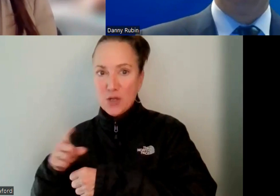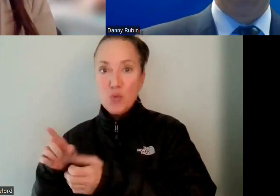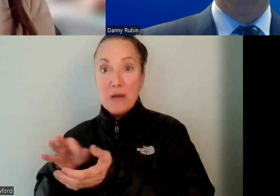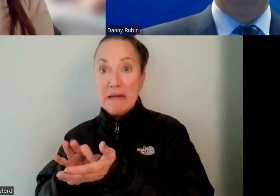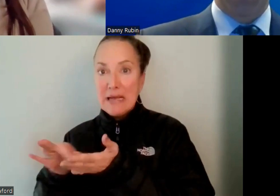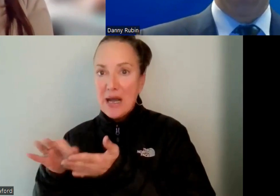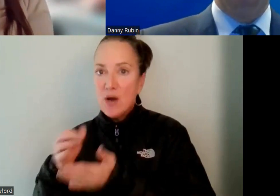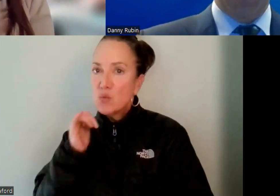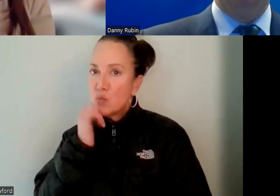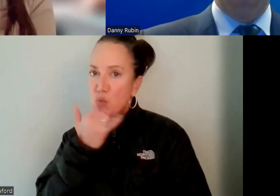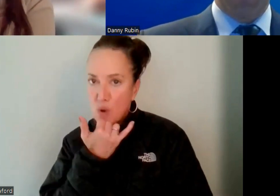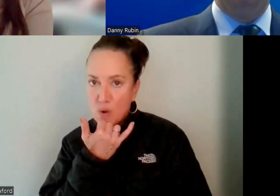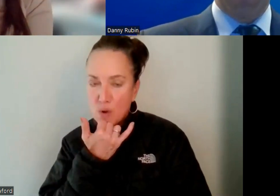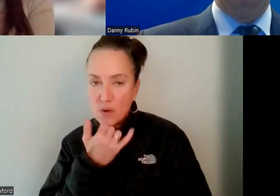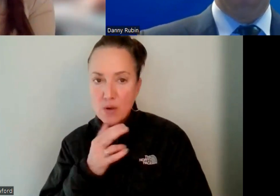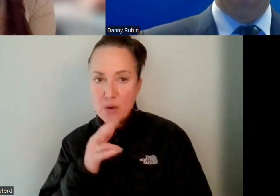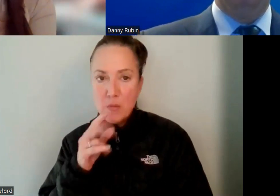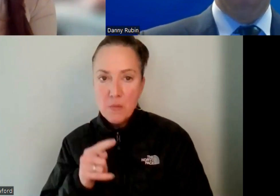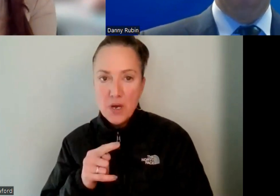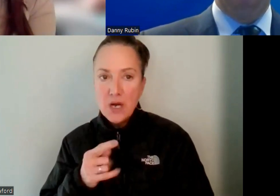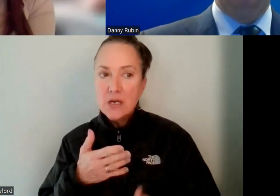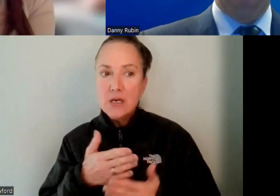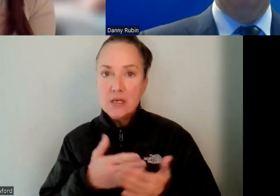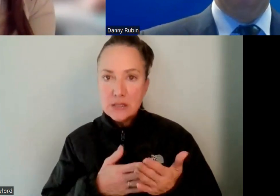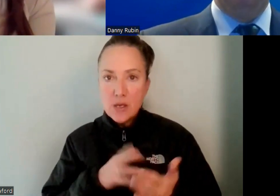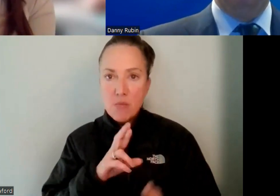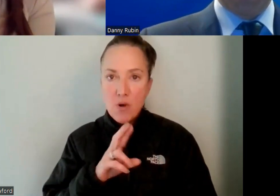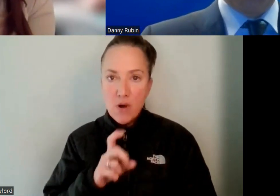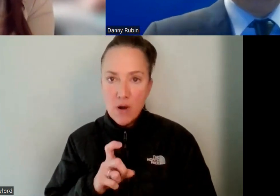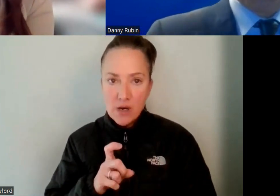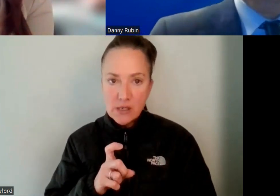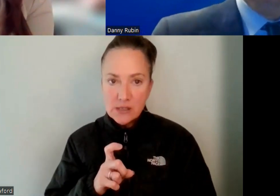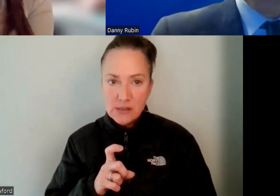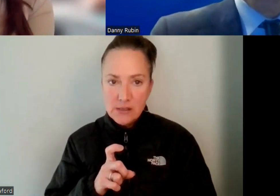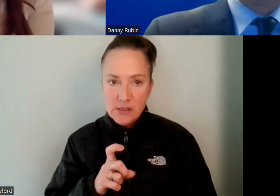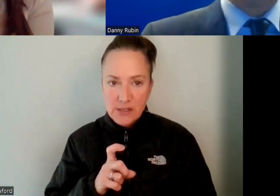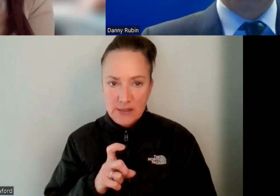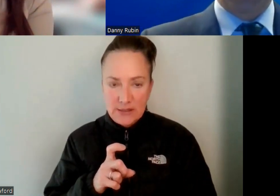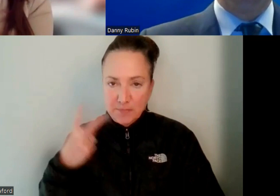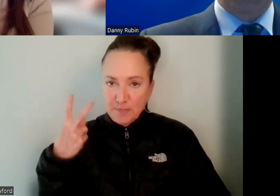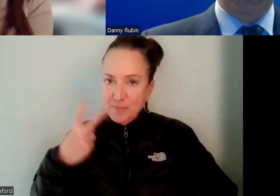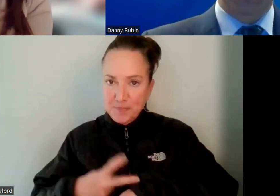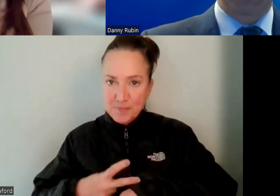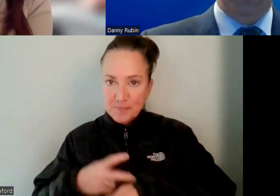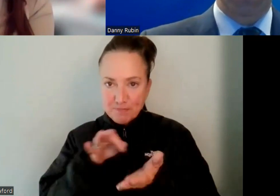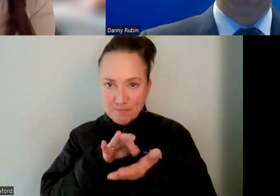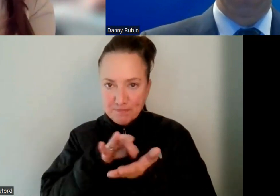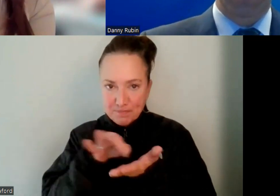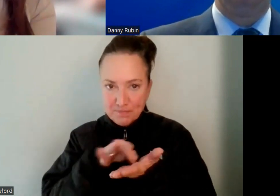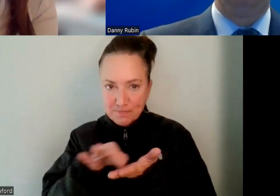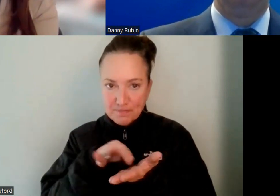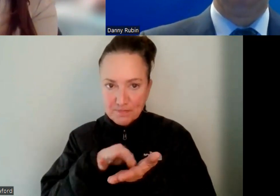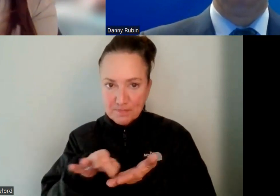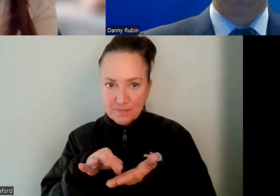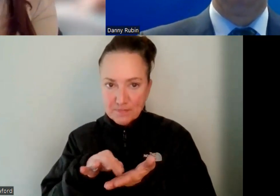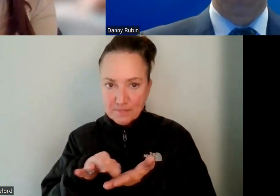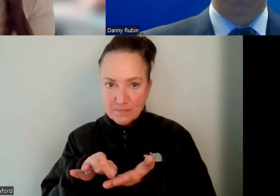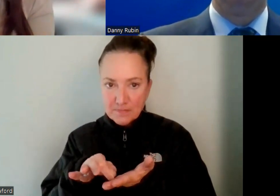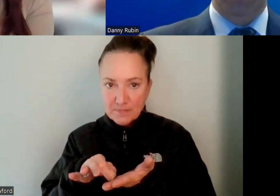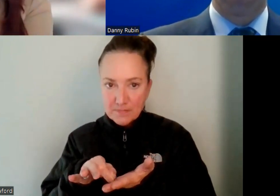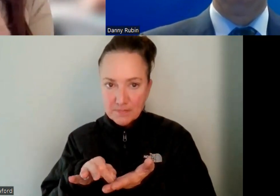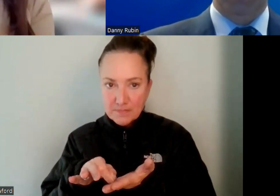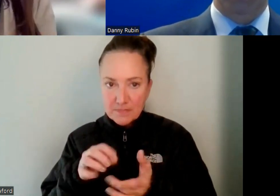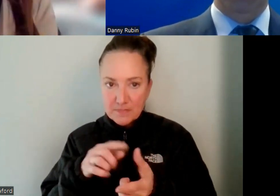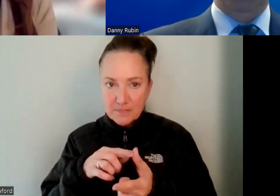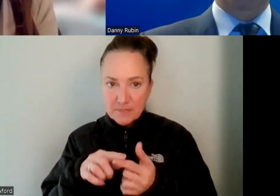wrong. But there are some types of prescription that you must count twice, and after you count it twice, you have to